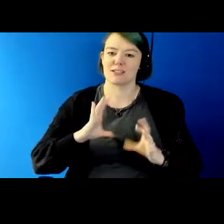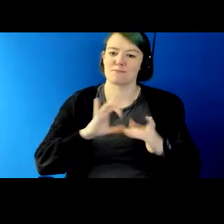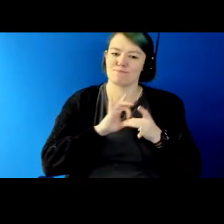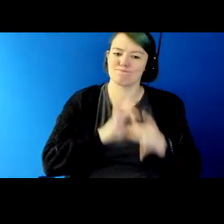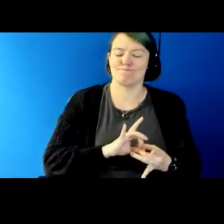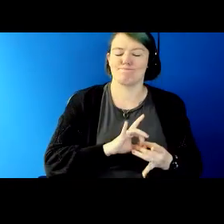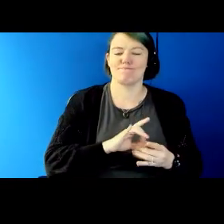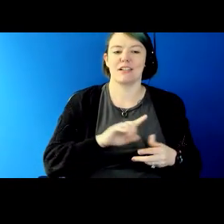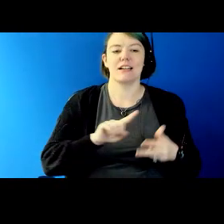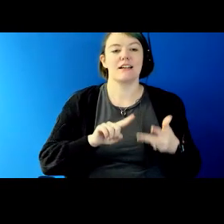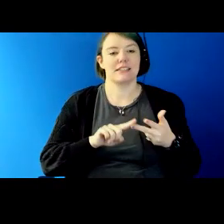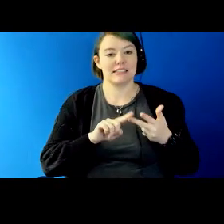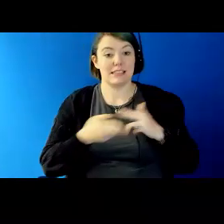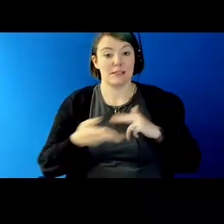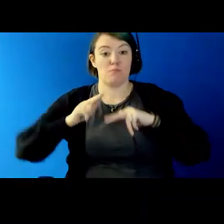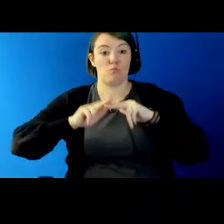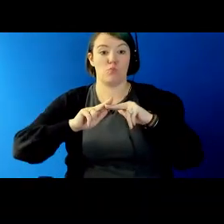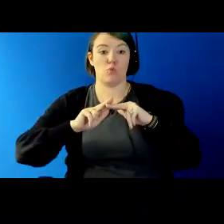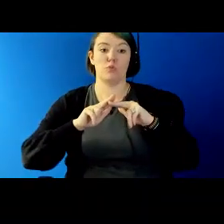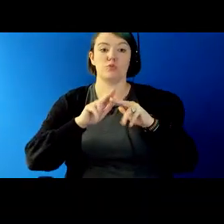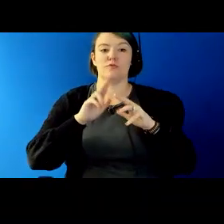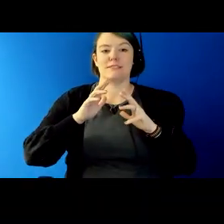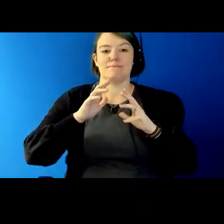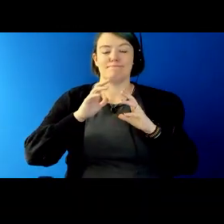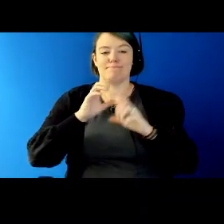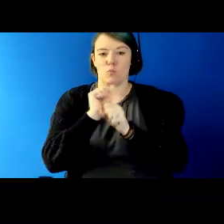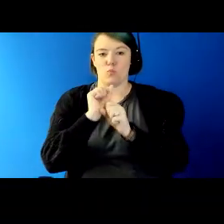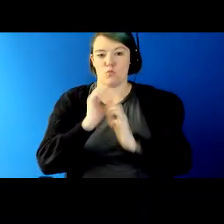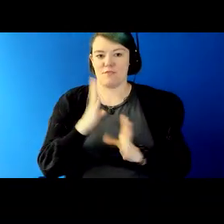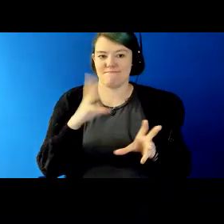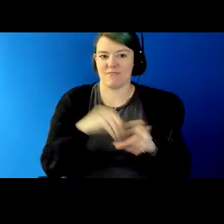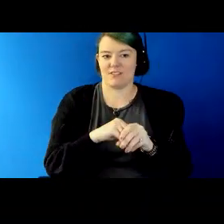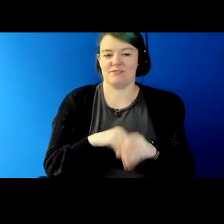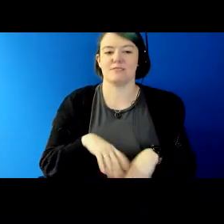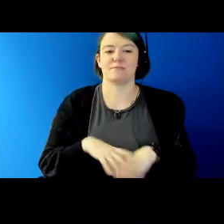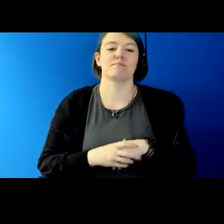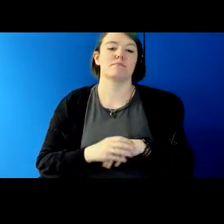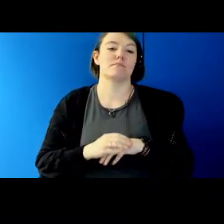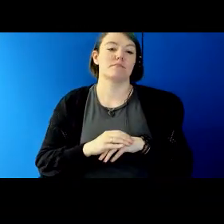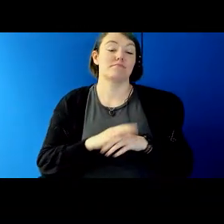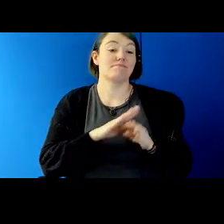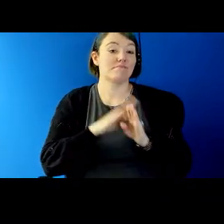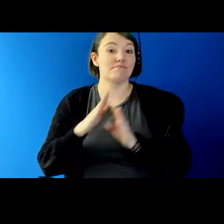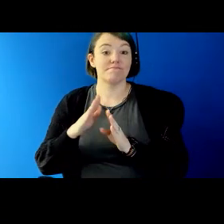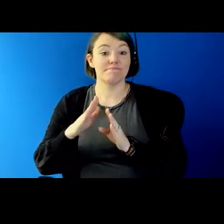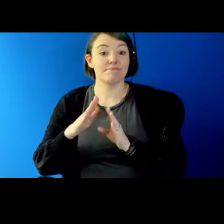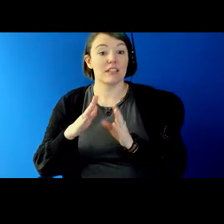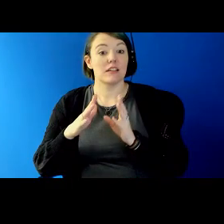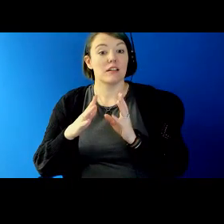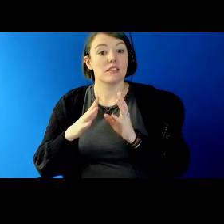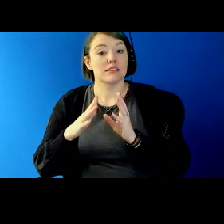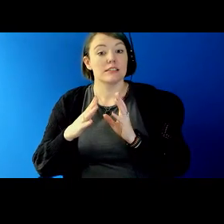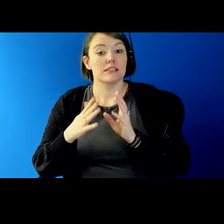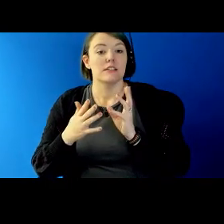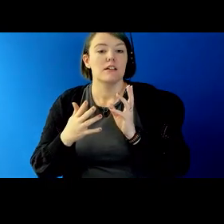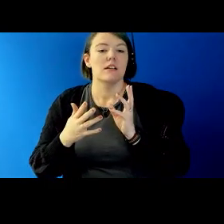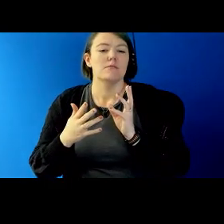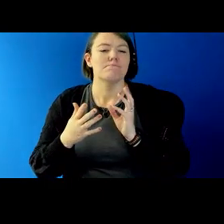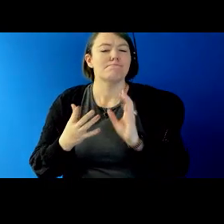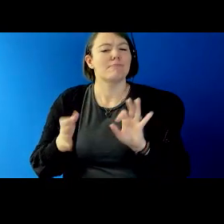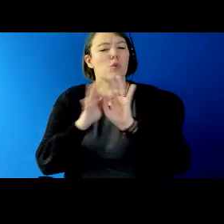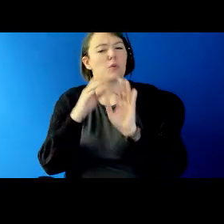engagement. We talked about the importance of leadership commitment and how to translate that commitment into meaningful, measurable action. We